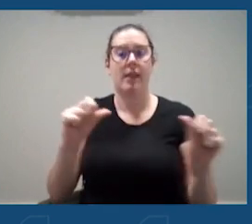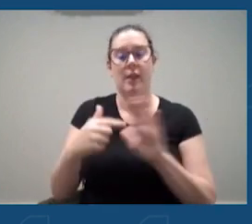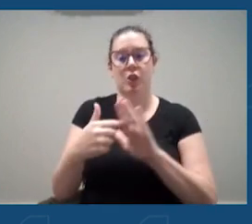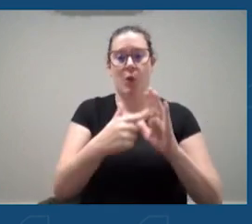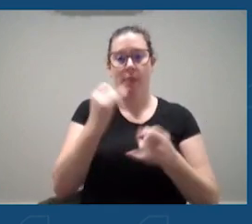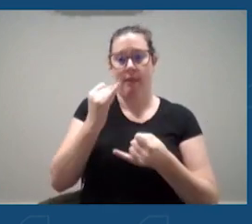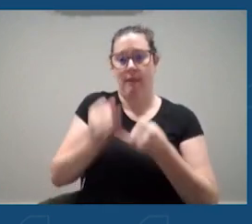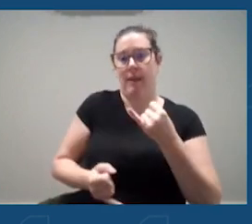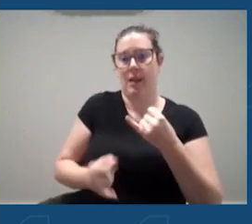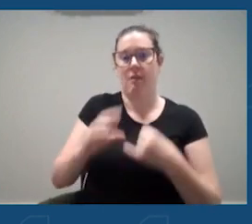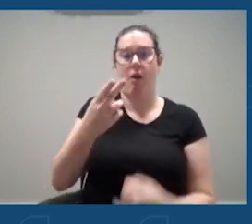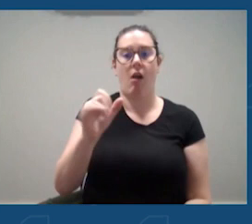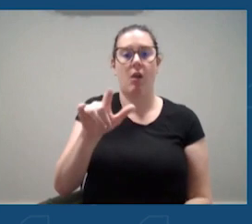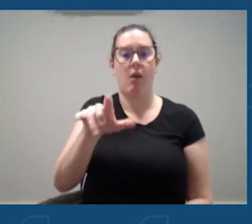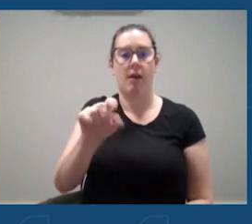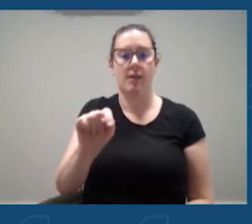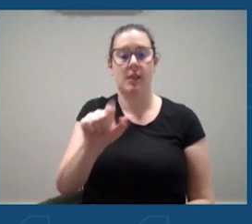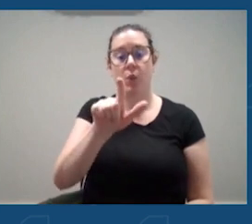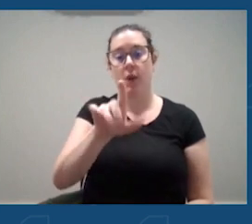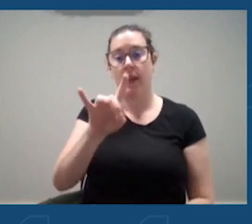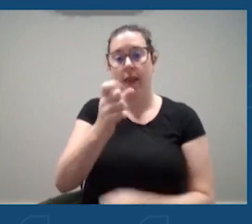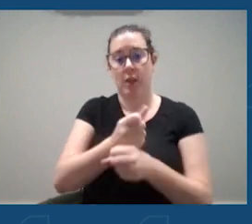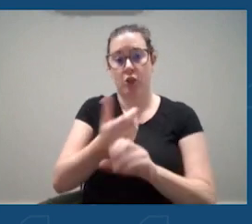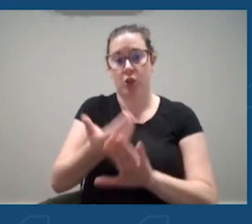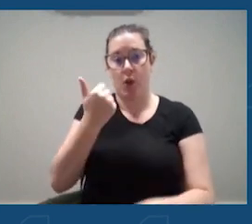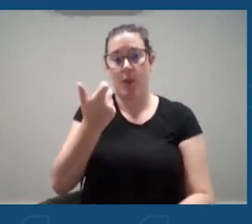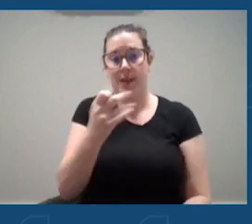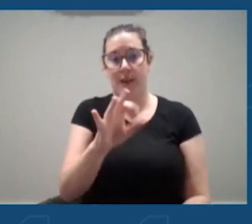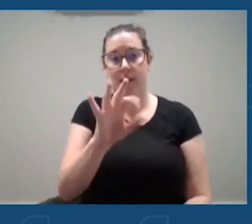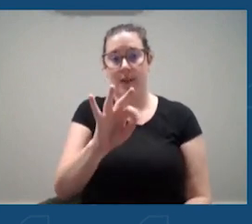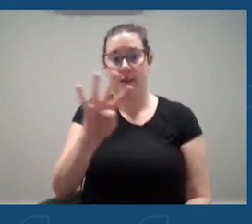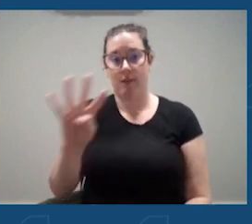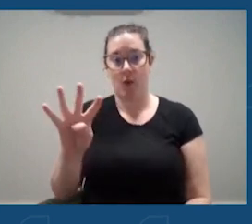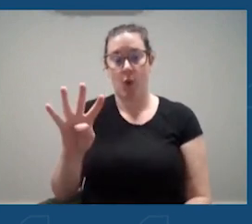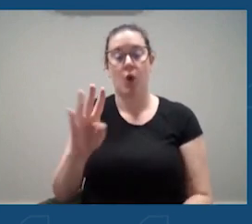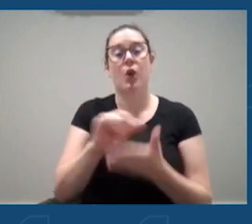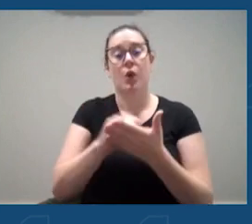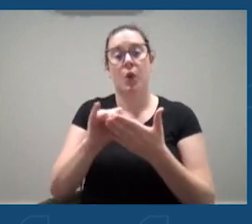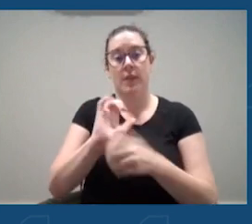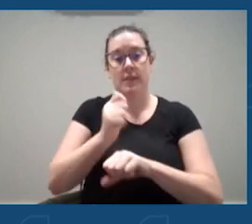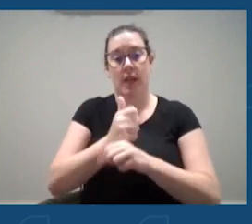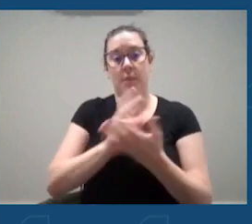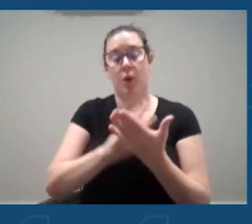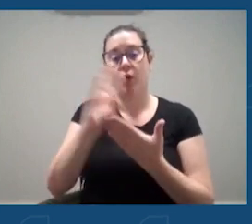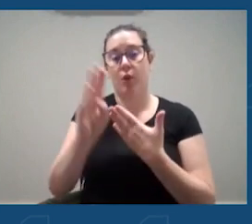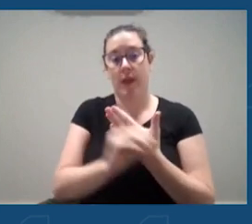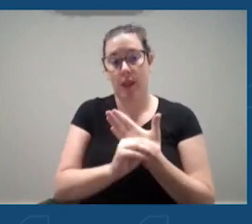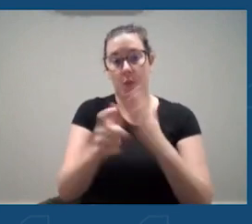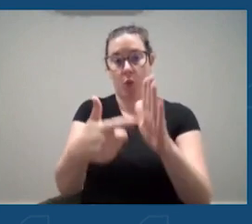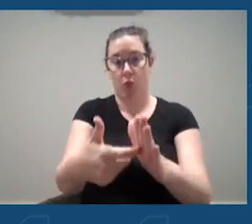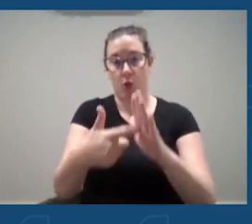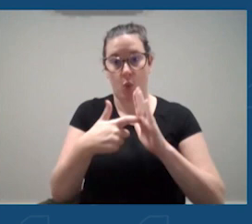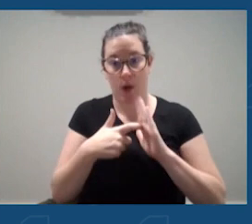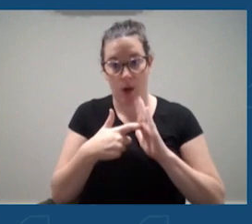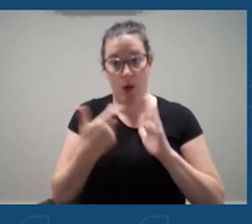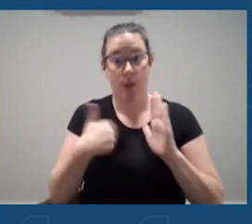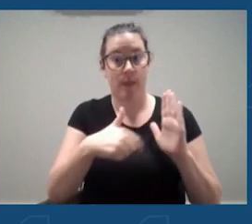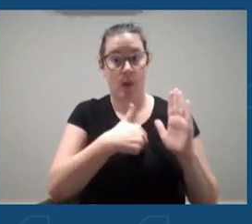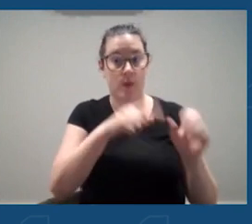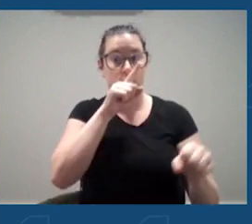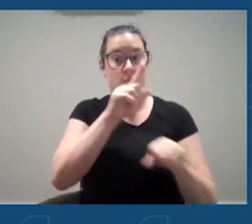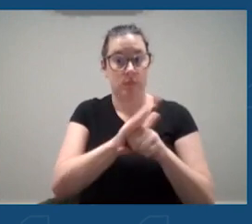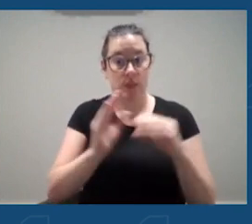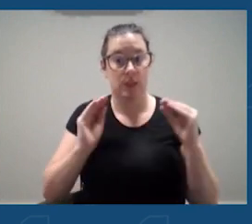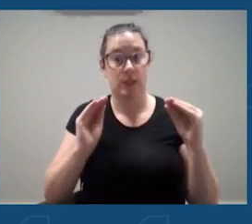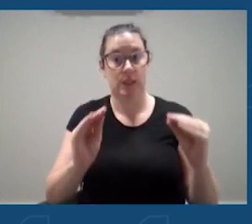And 28 years ago, in 1994, New York created a curriculum requiring that we teach students about